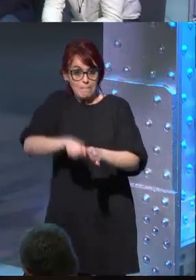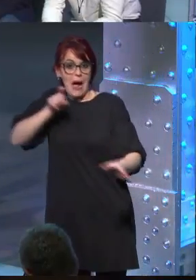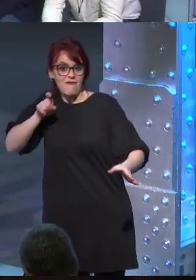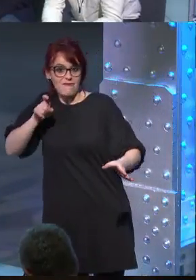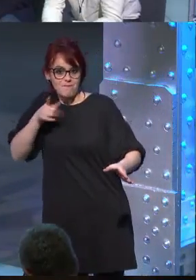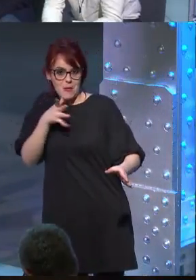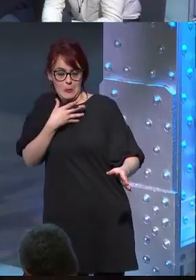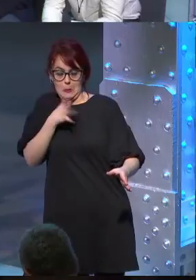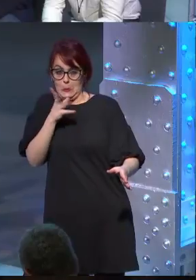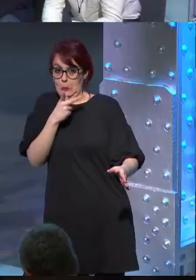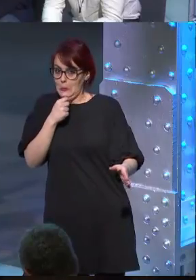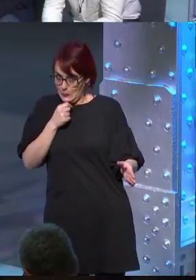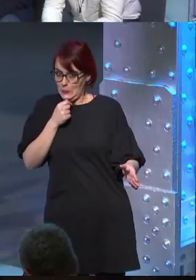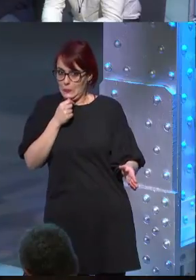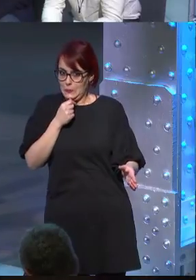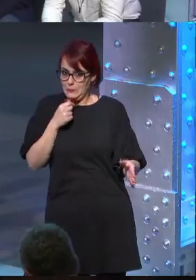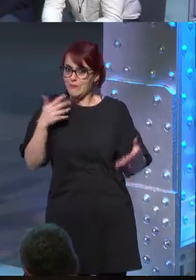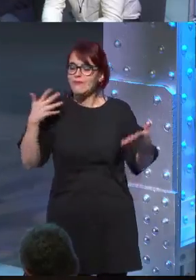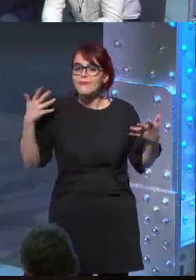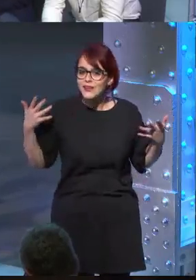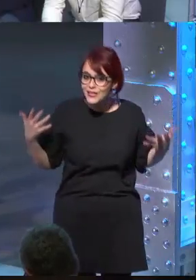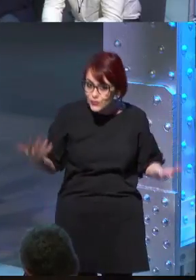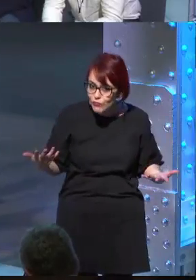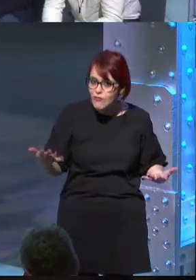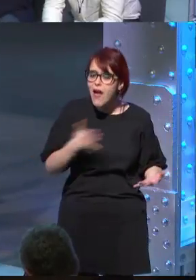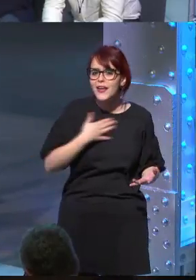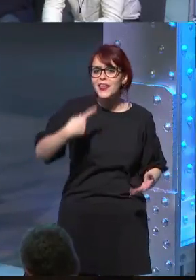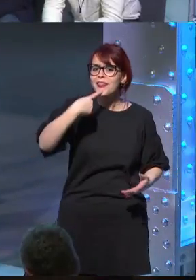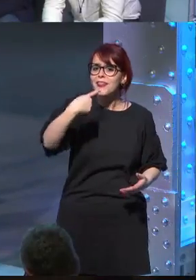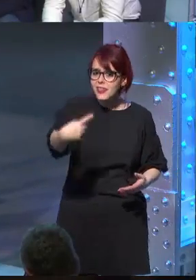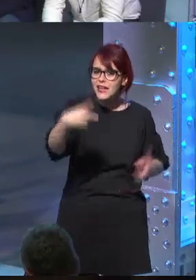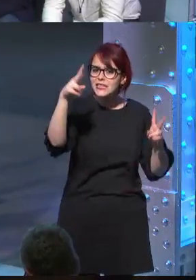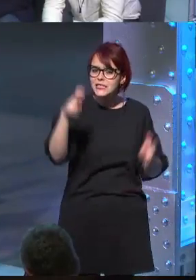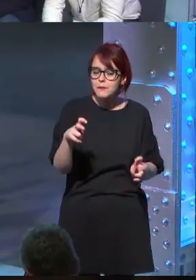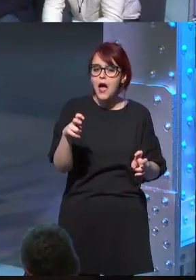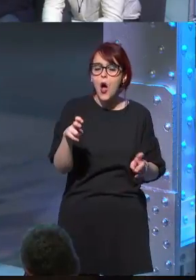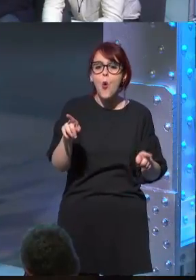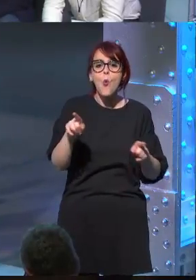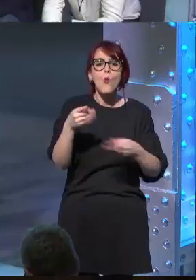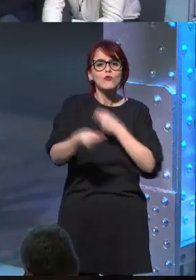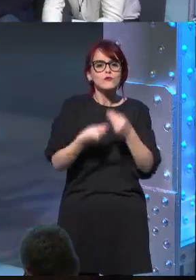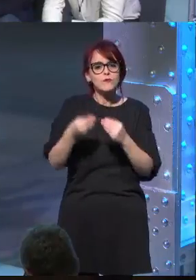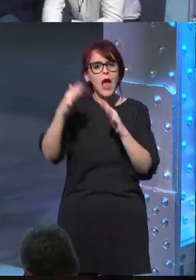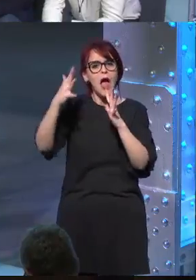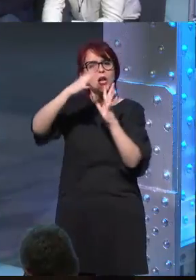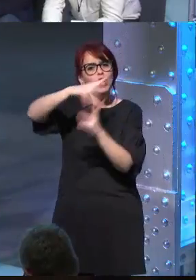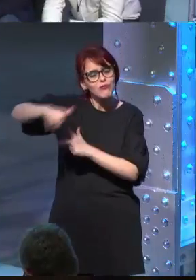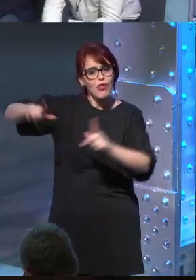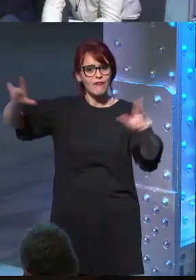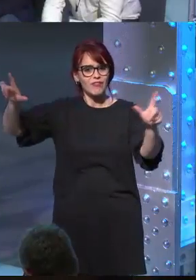their own age. But actually, she told me that they had managed to solve the problem on their